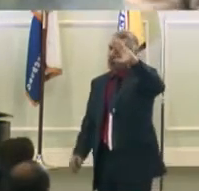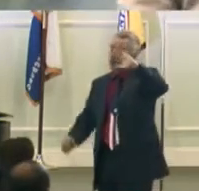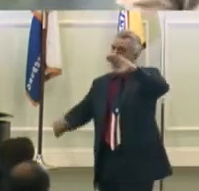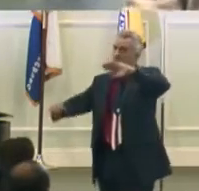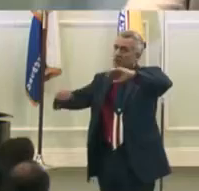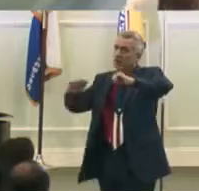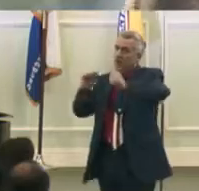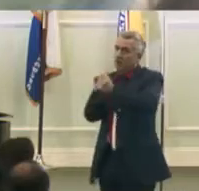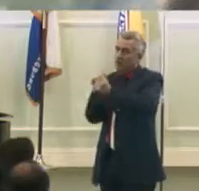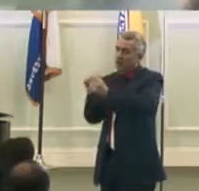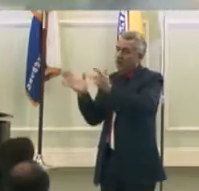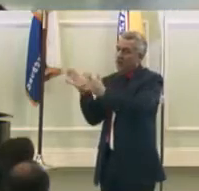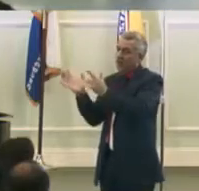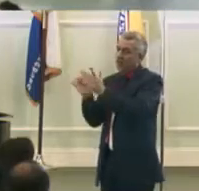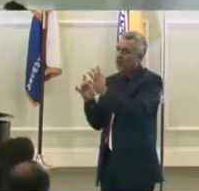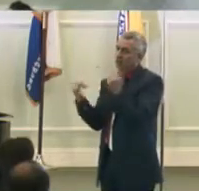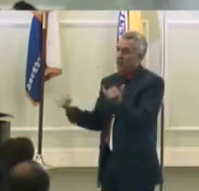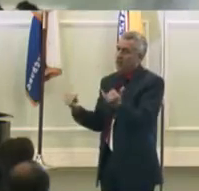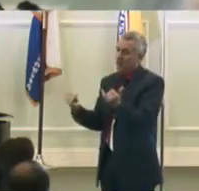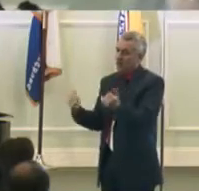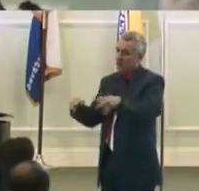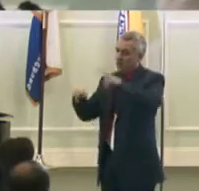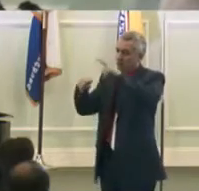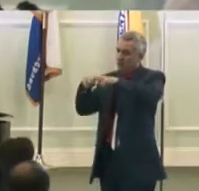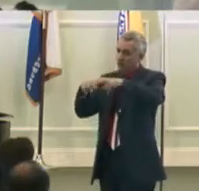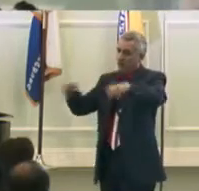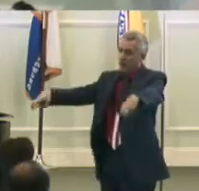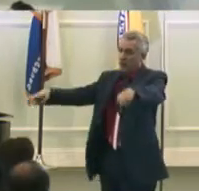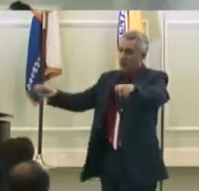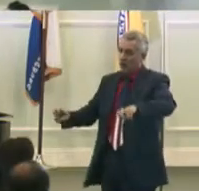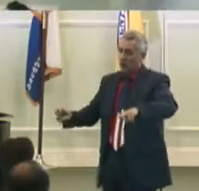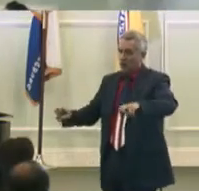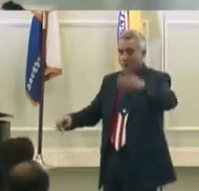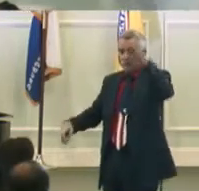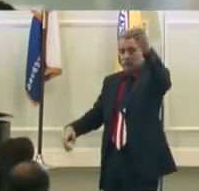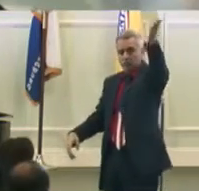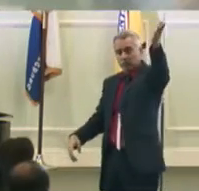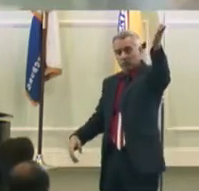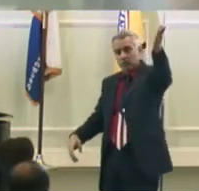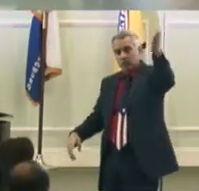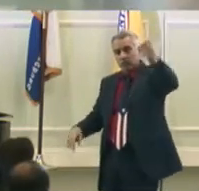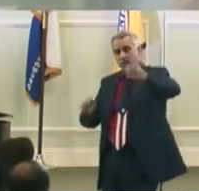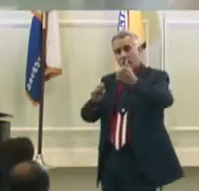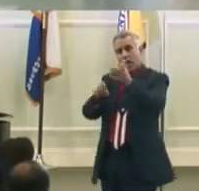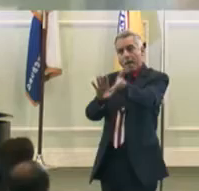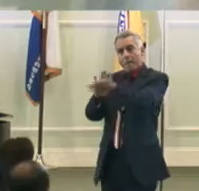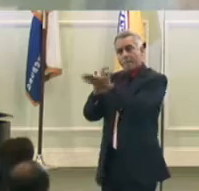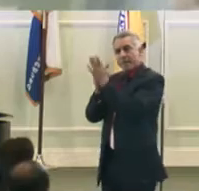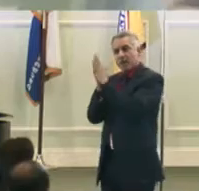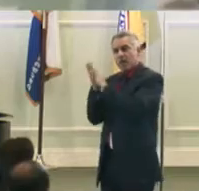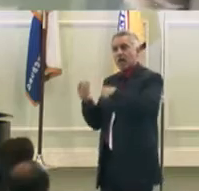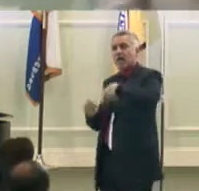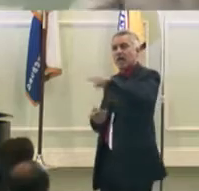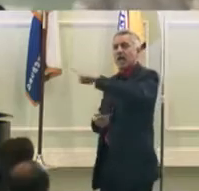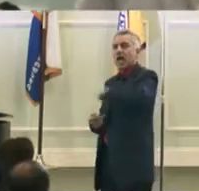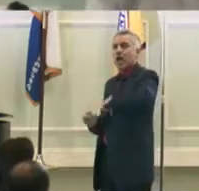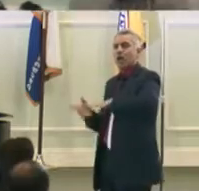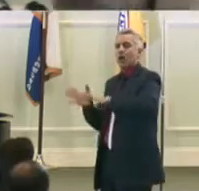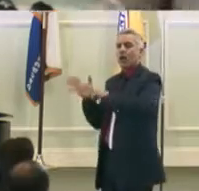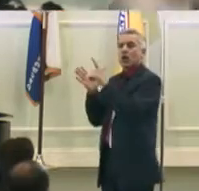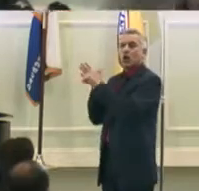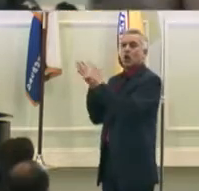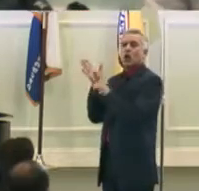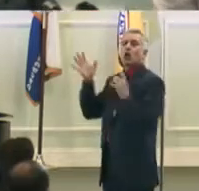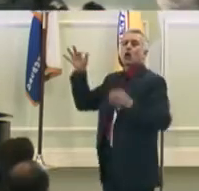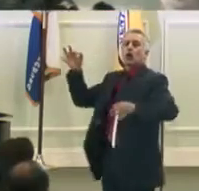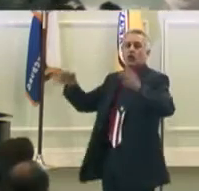hand. He's interceding on our behalf. The Bible makes that clear. I don't know when he rose. I can't go to some calendar and